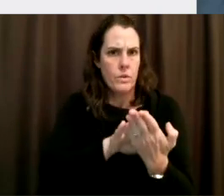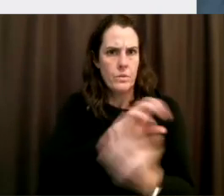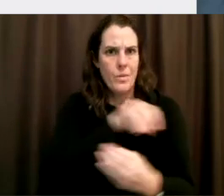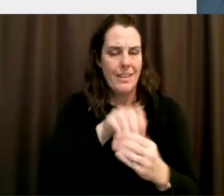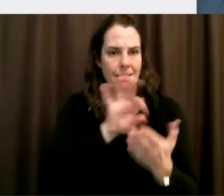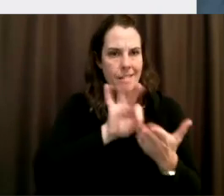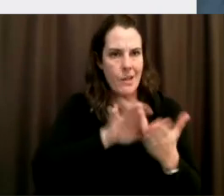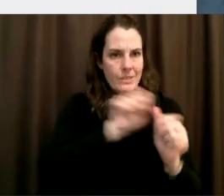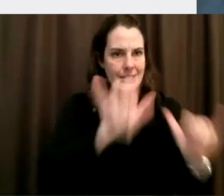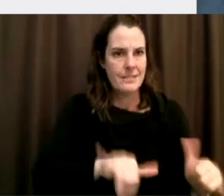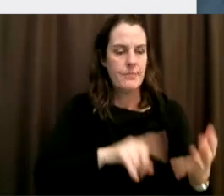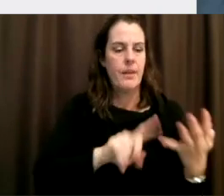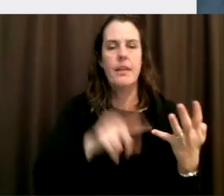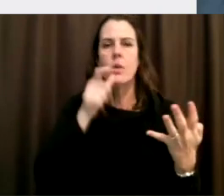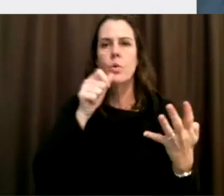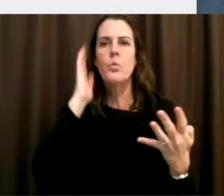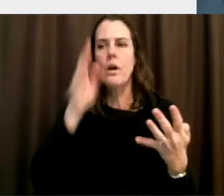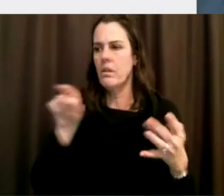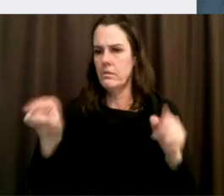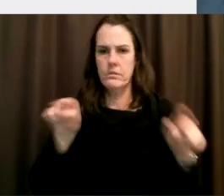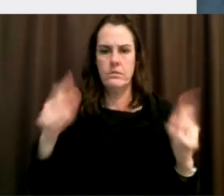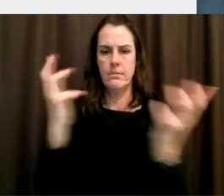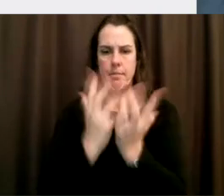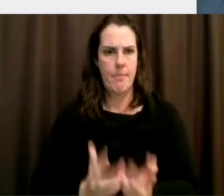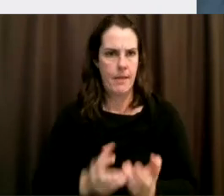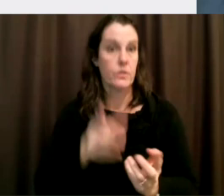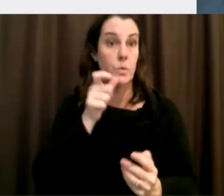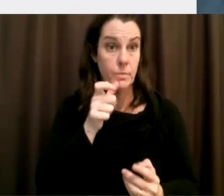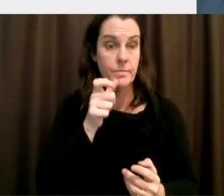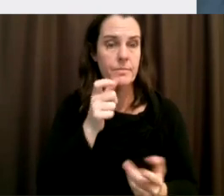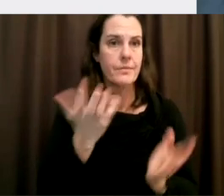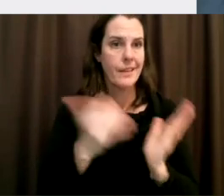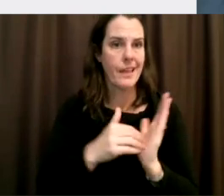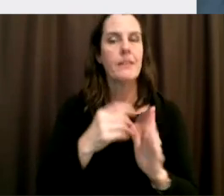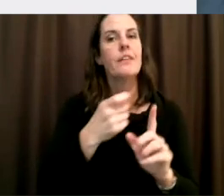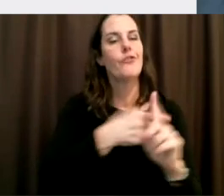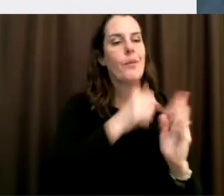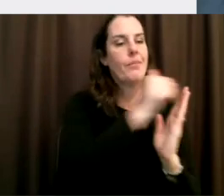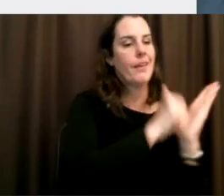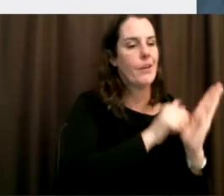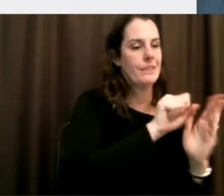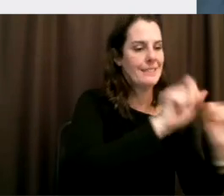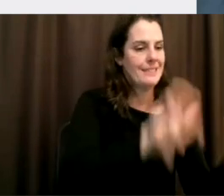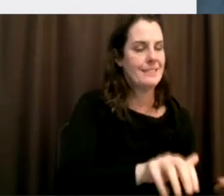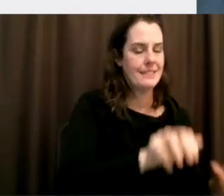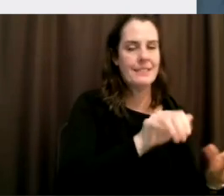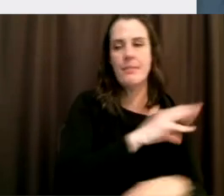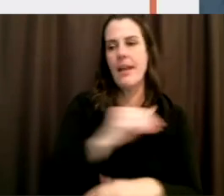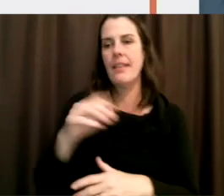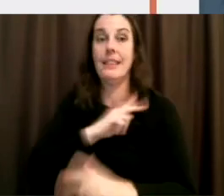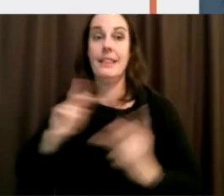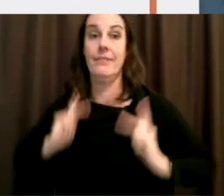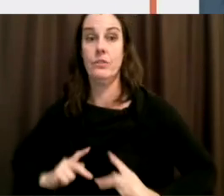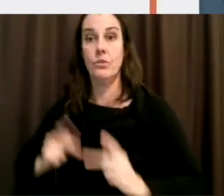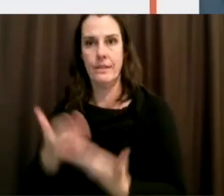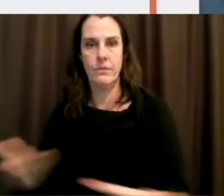going to be doing the reconciliation between the accounting system and the physical inventory on hand. There's